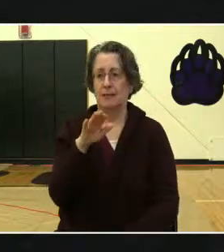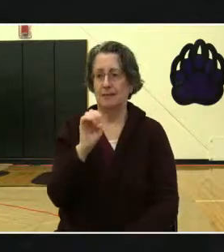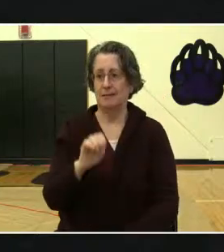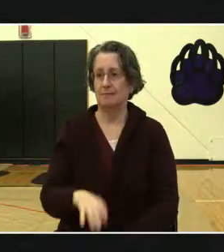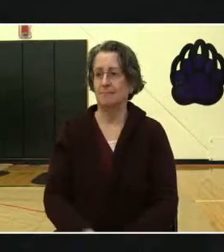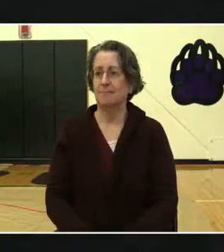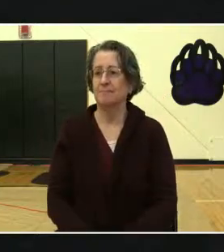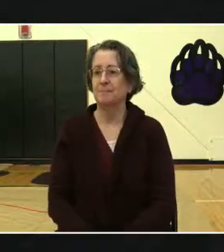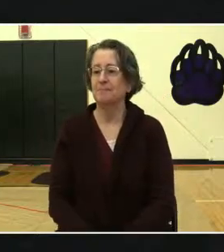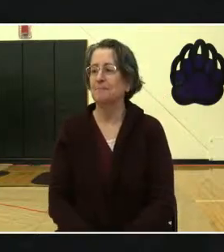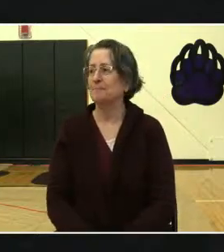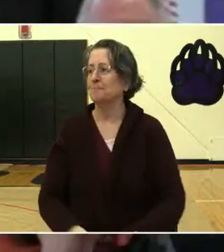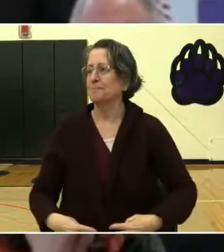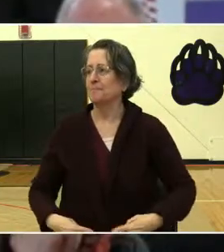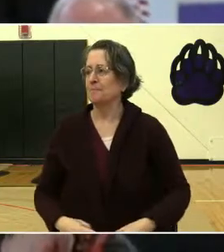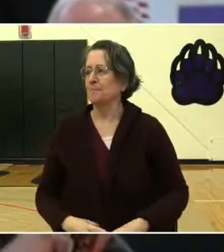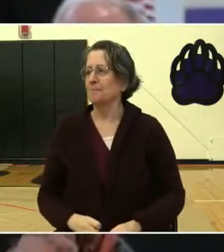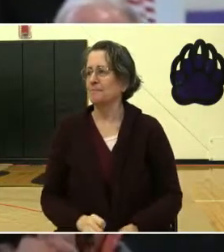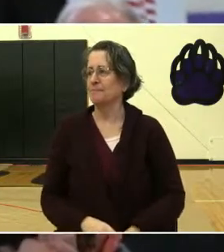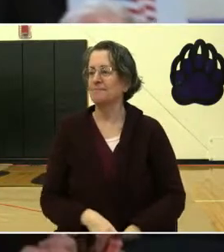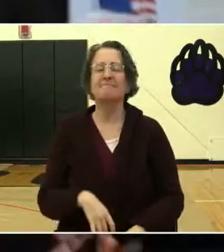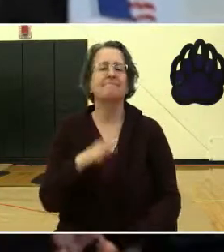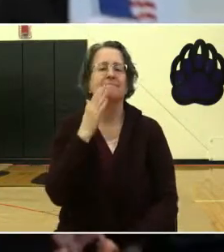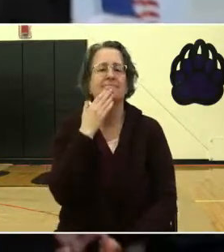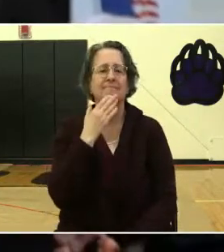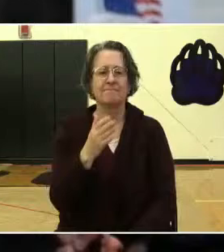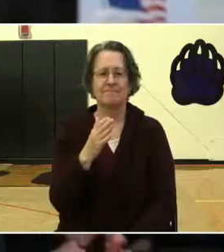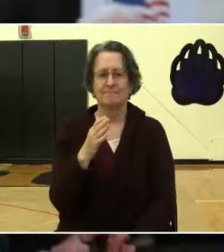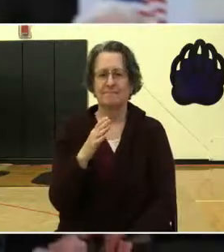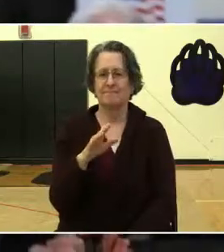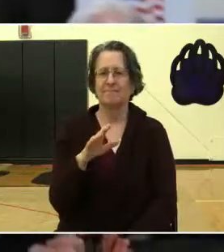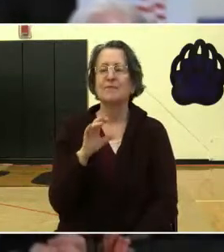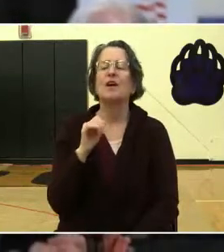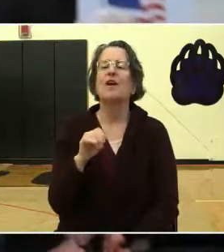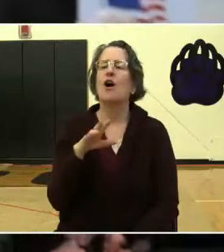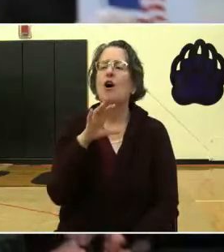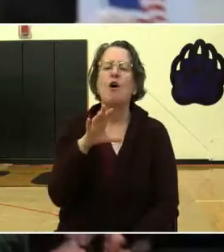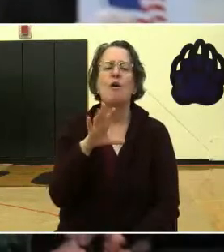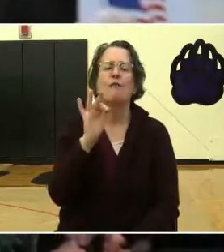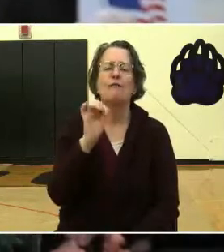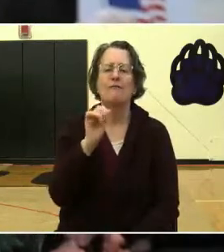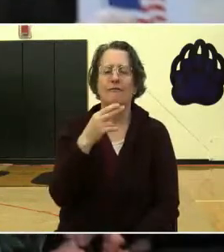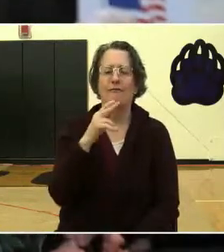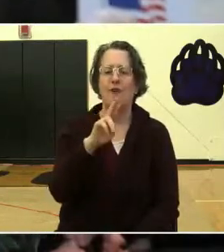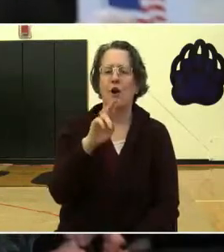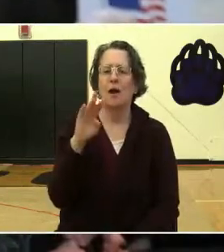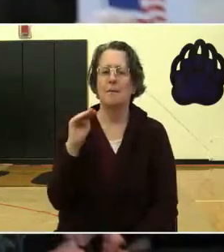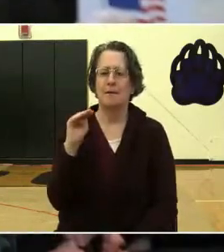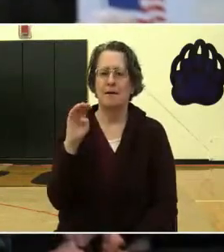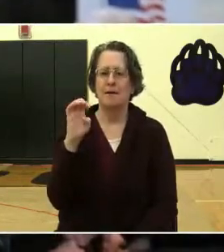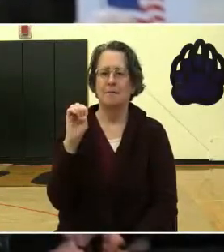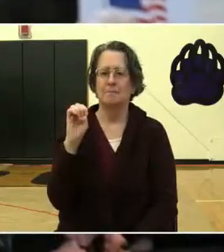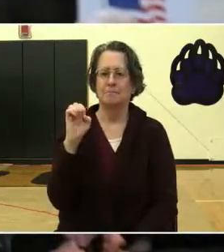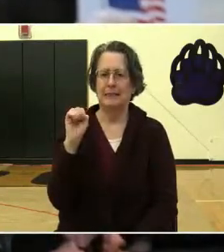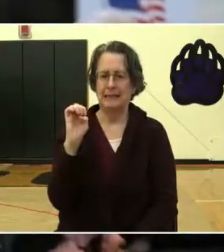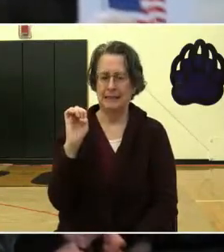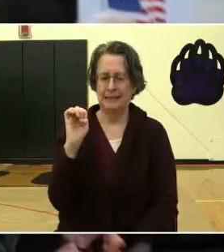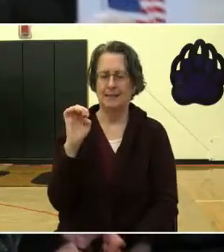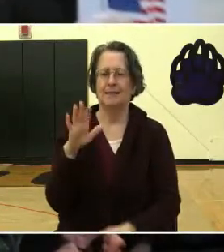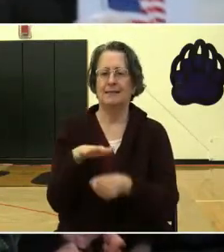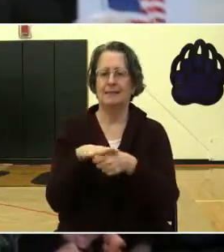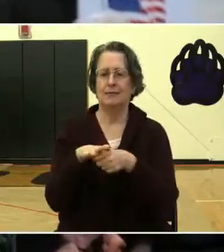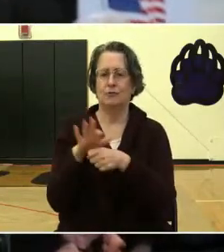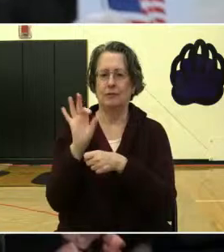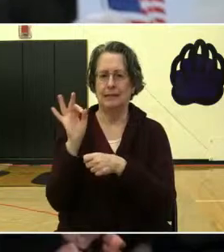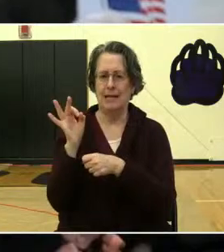mace thank you Mr moderator for me District 9 um I I support this amendment and the rationale